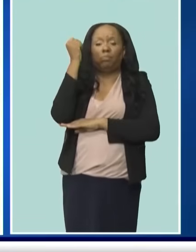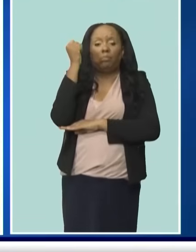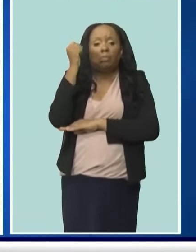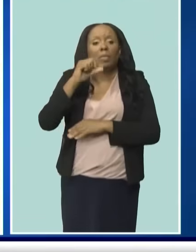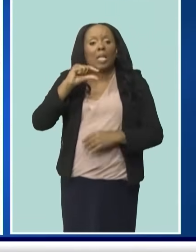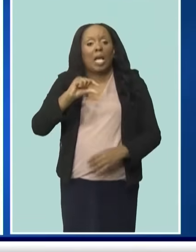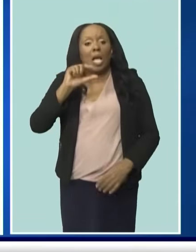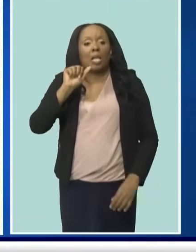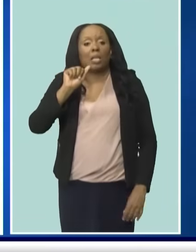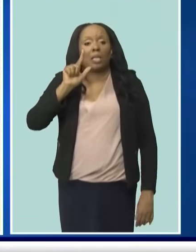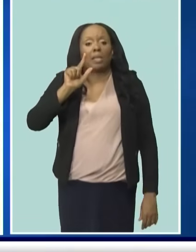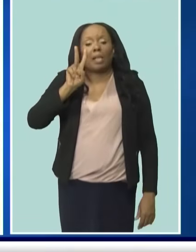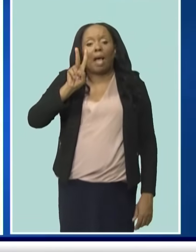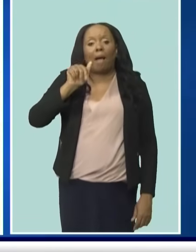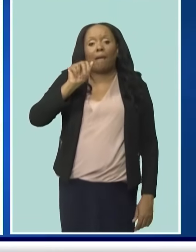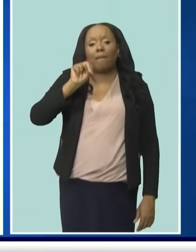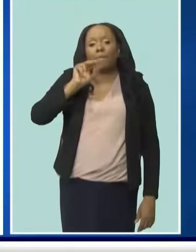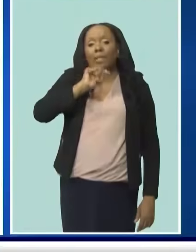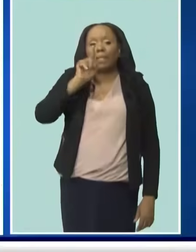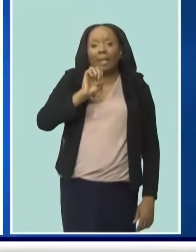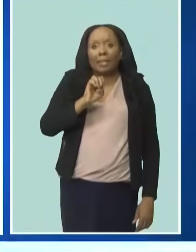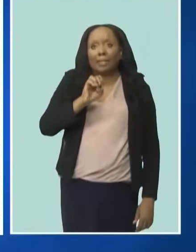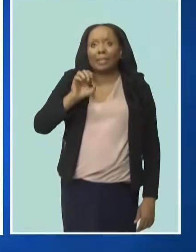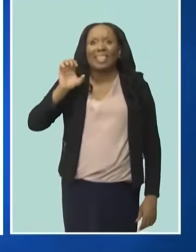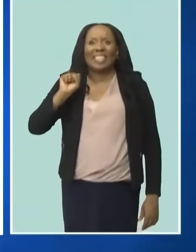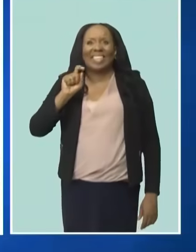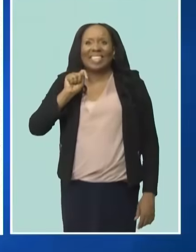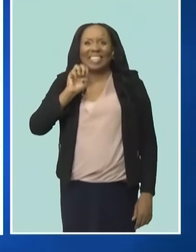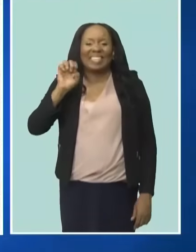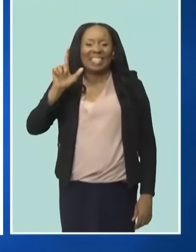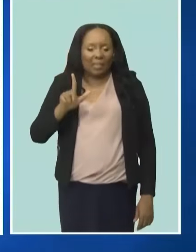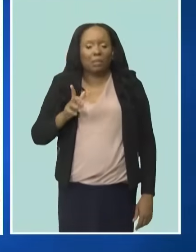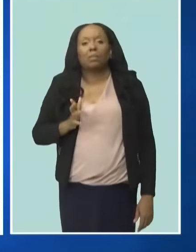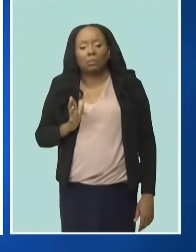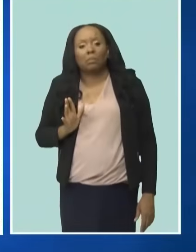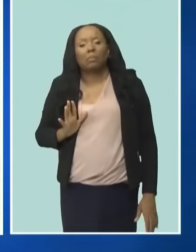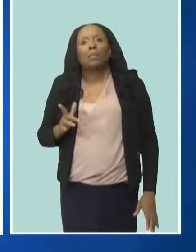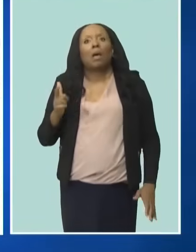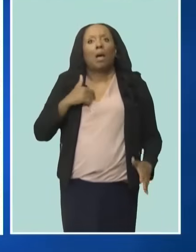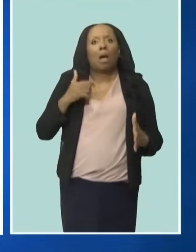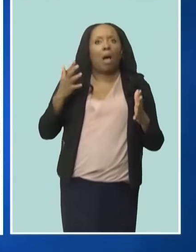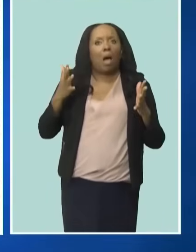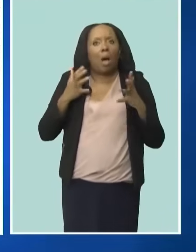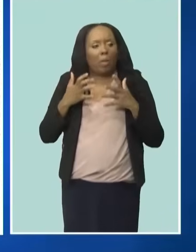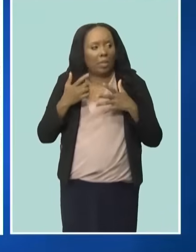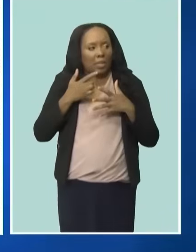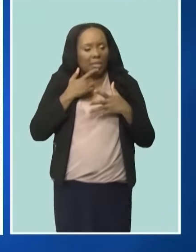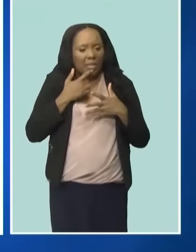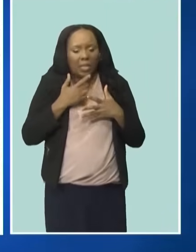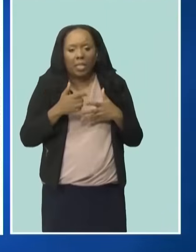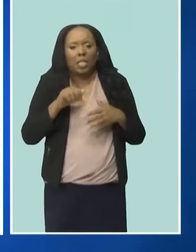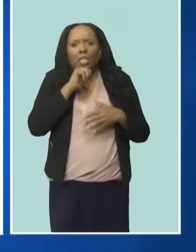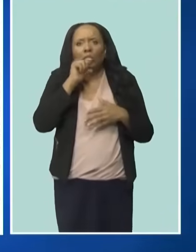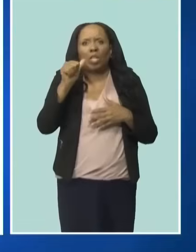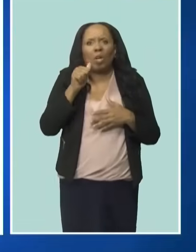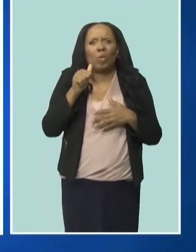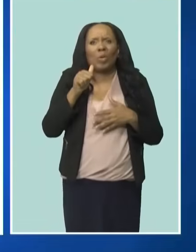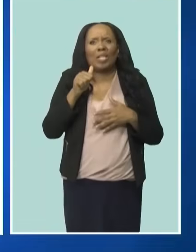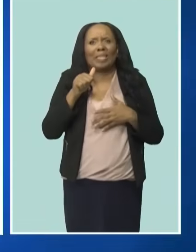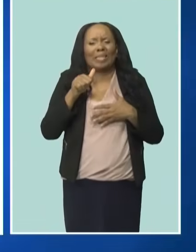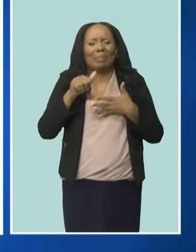GR90. It's sea salt resistant. I'm not going to say proof because that's not the right word to actually say, but it's anti-rust